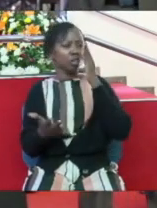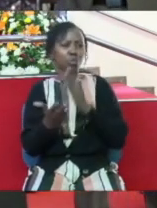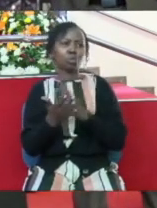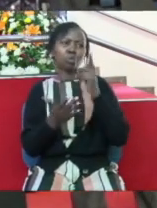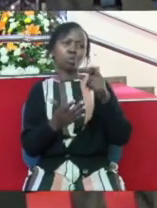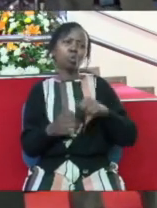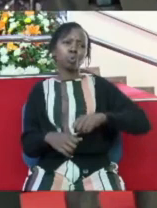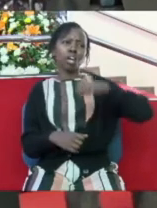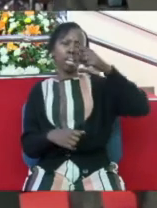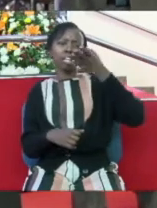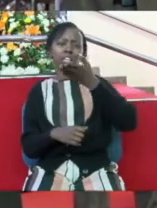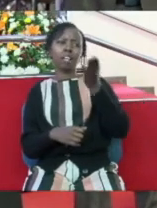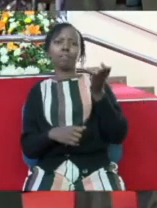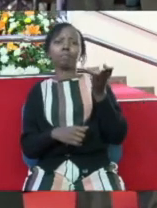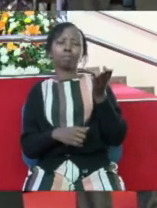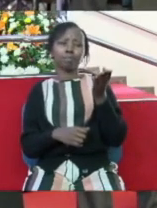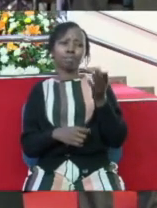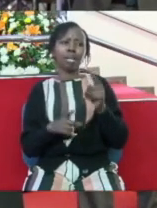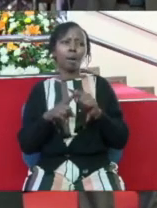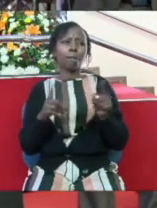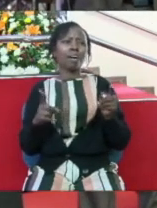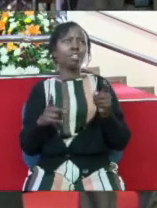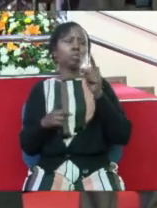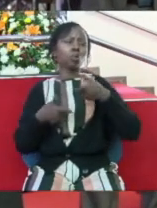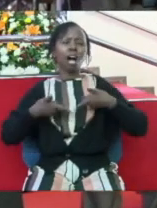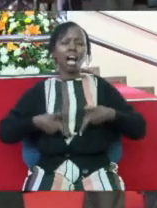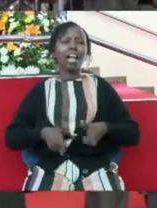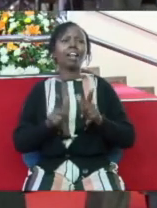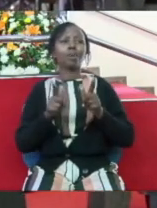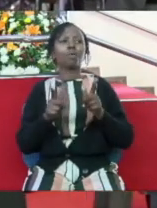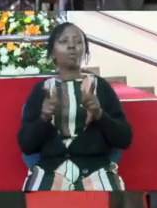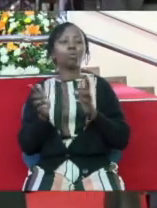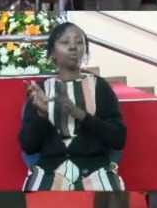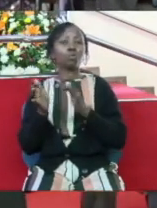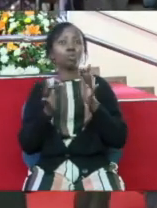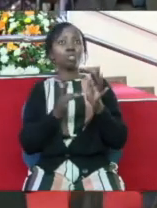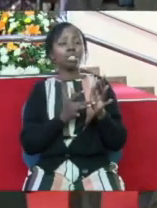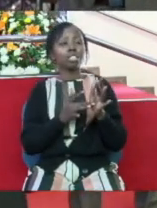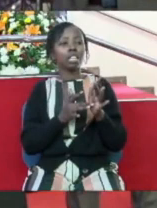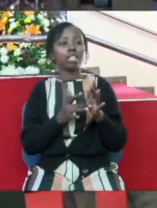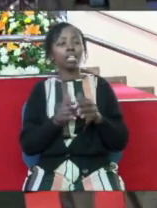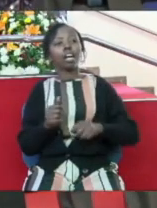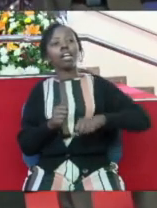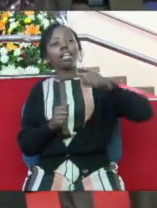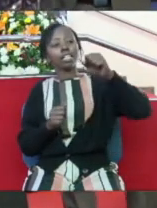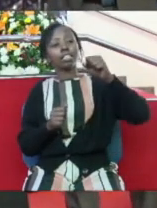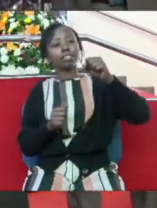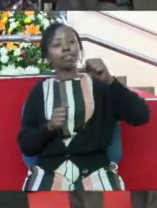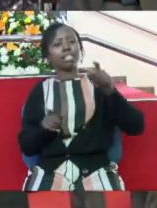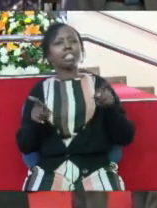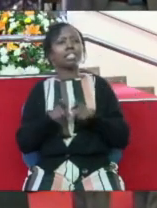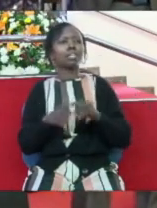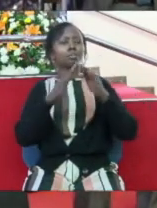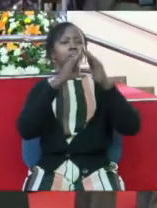home. Ninakuwa mimi ndio kichwa cha hiyo nyumba. But I allow Christ to be the head. Naruhusu Yesu awe ni kichwa. In my house. Katika nyumba